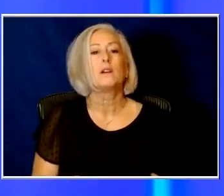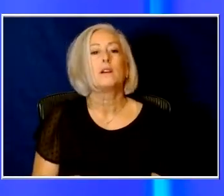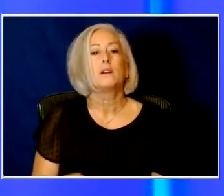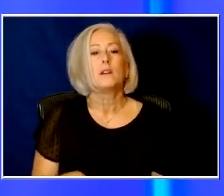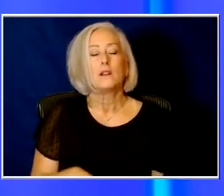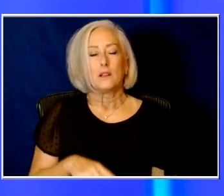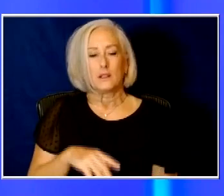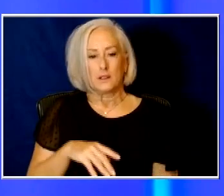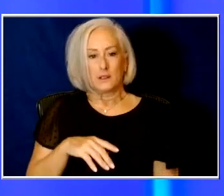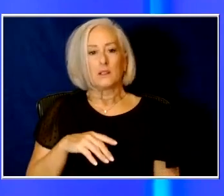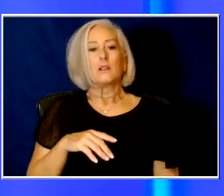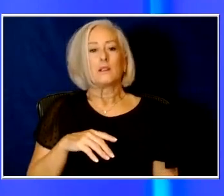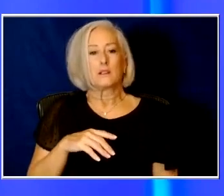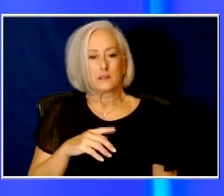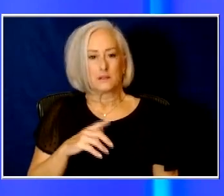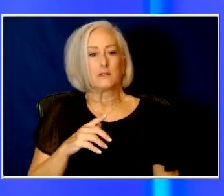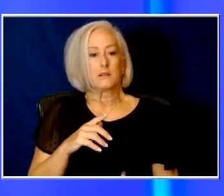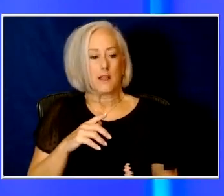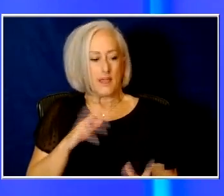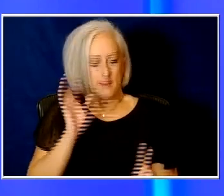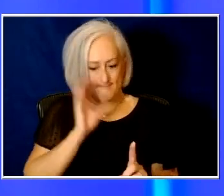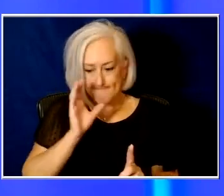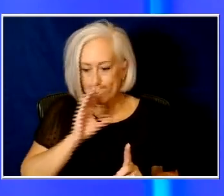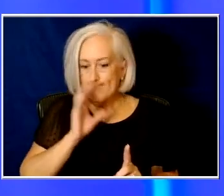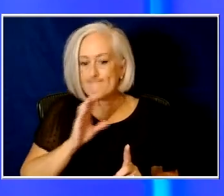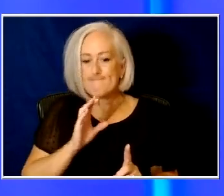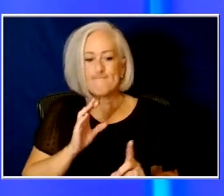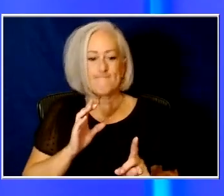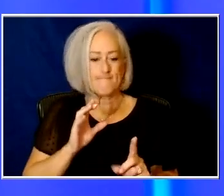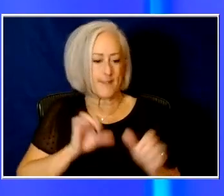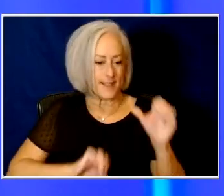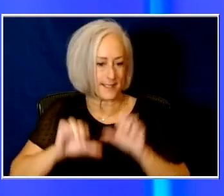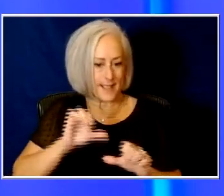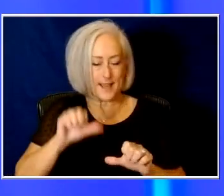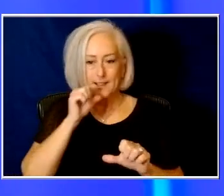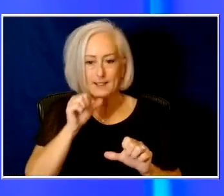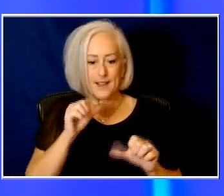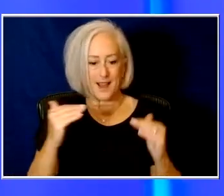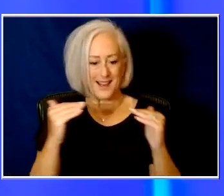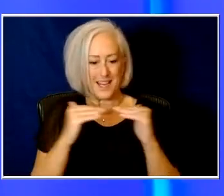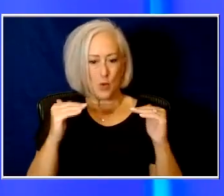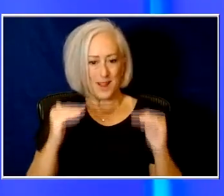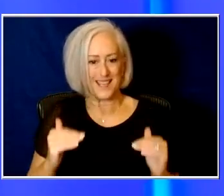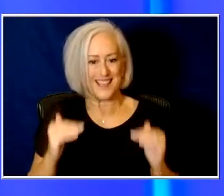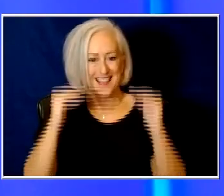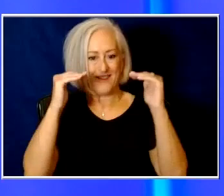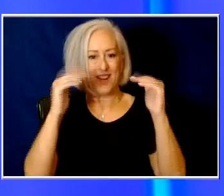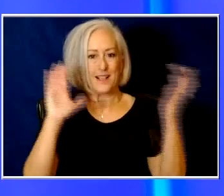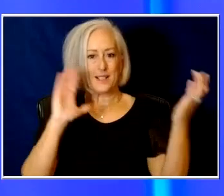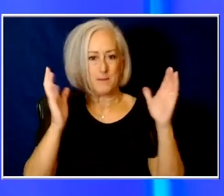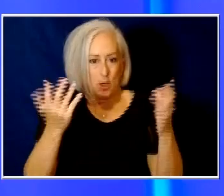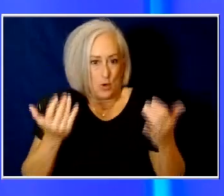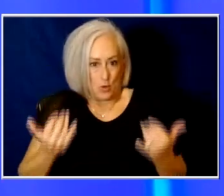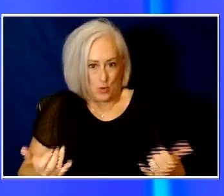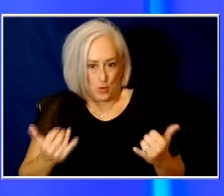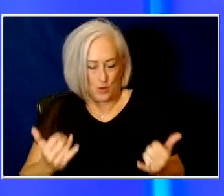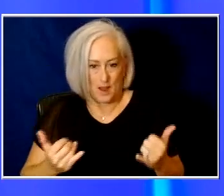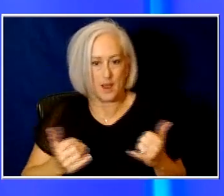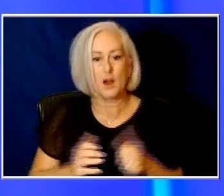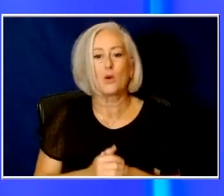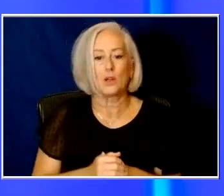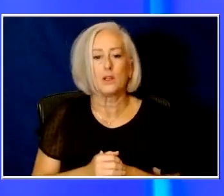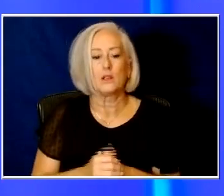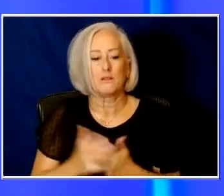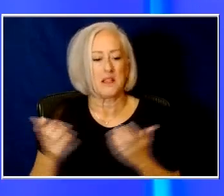as prevalent, and the science was not as advanced as it is now. And so we, even today, if you